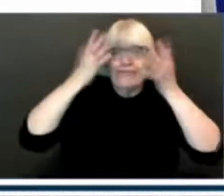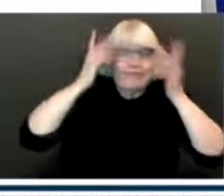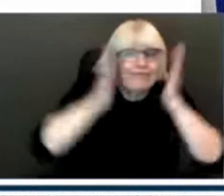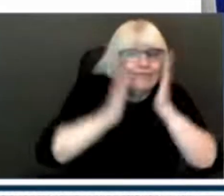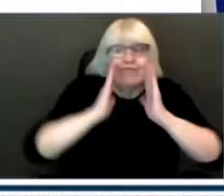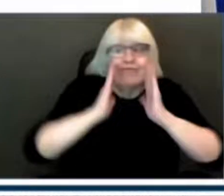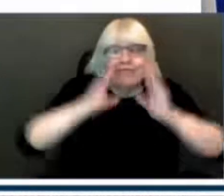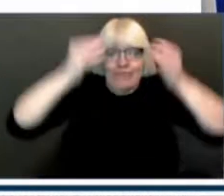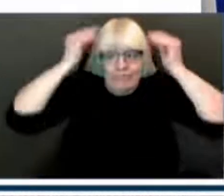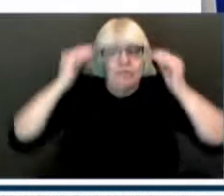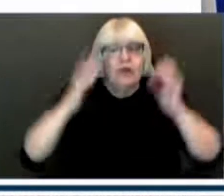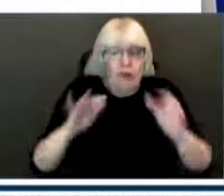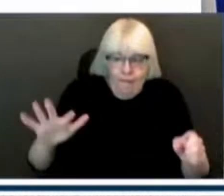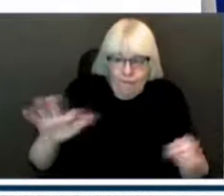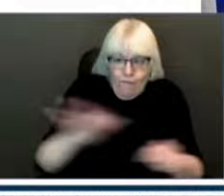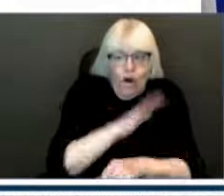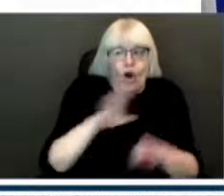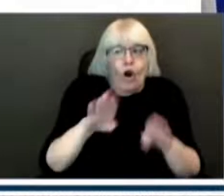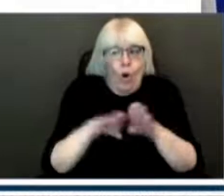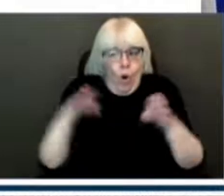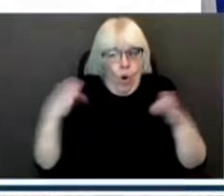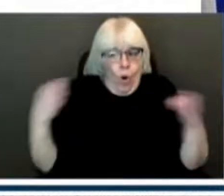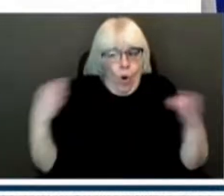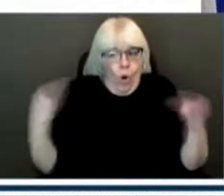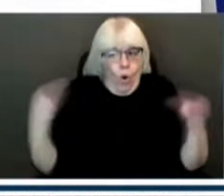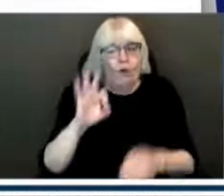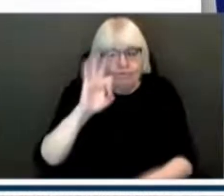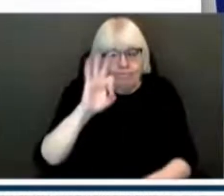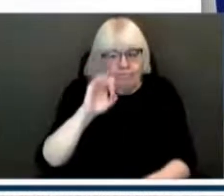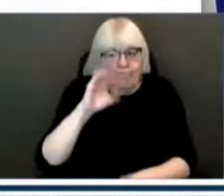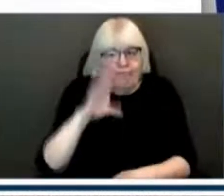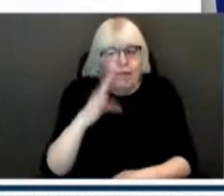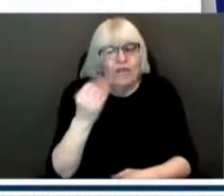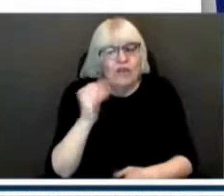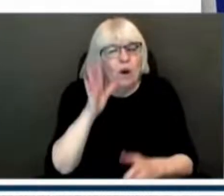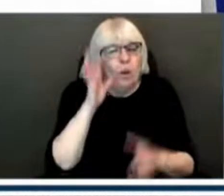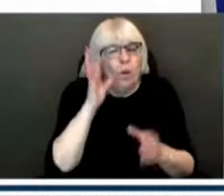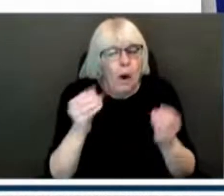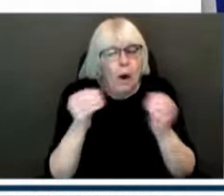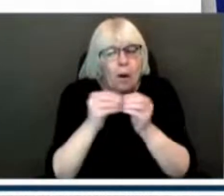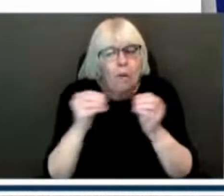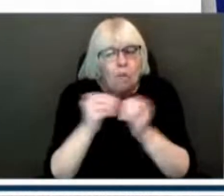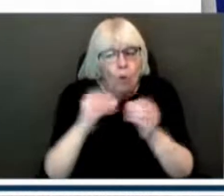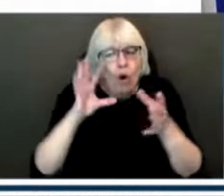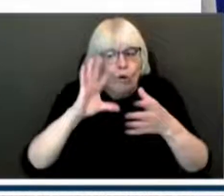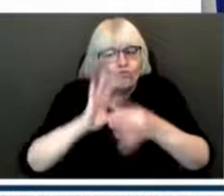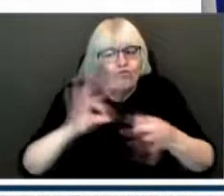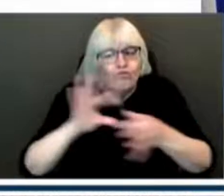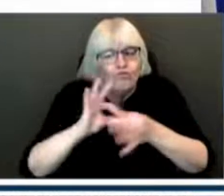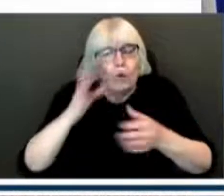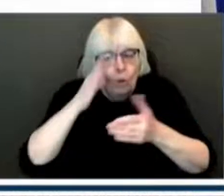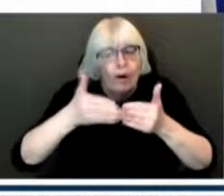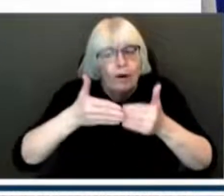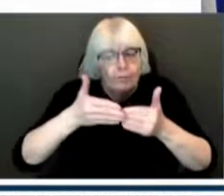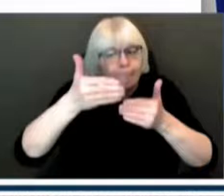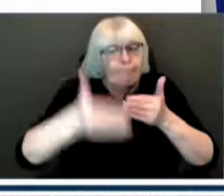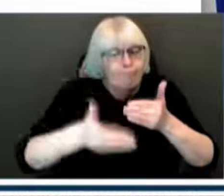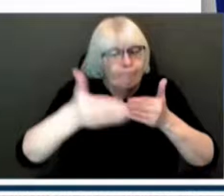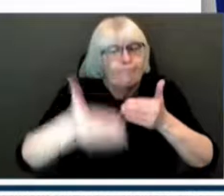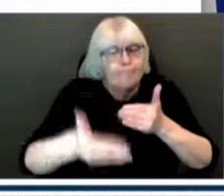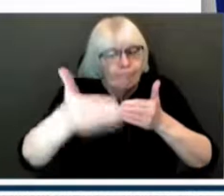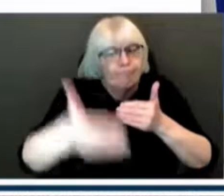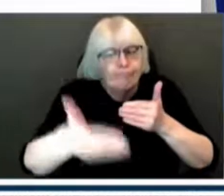be lots more to say about the moving forward over the coming weeks. We'll have a lot to say about